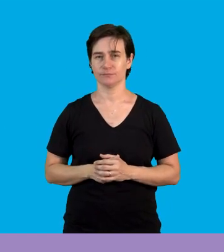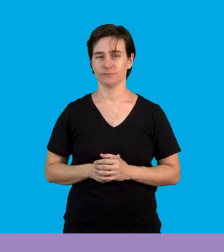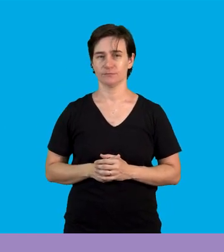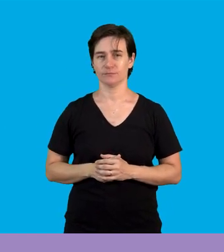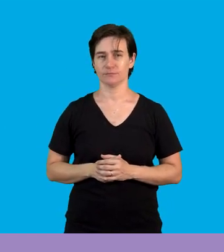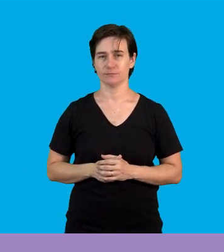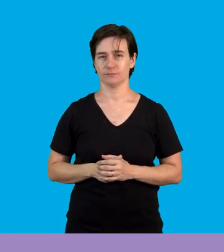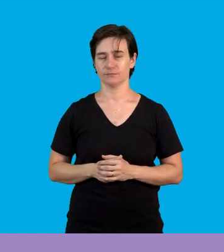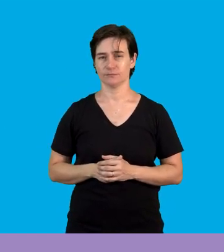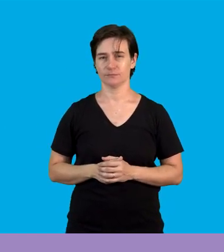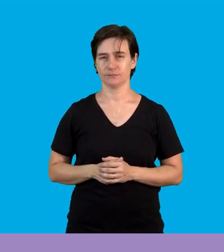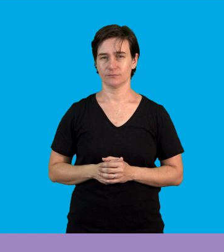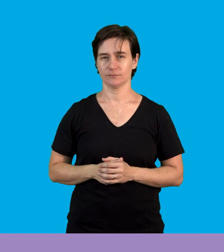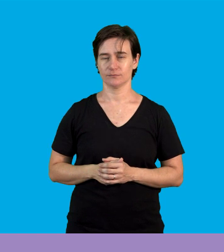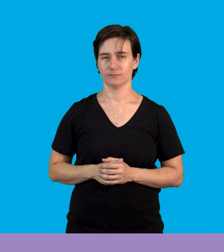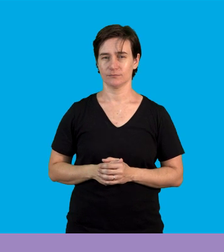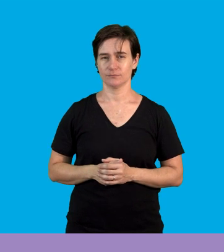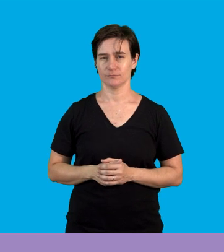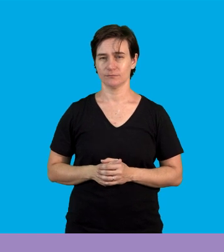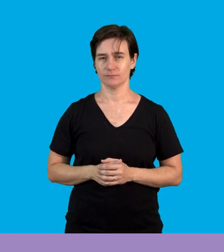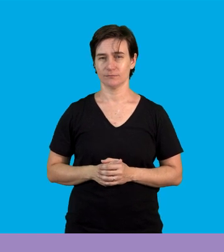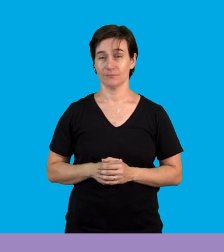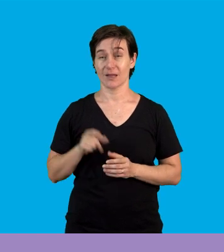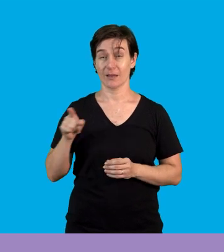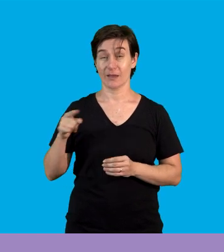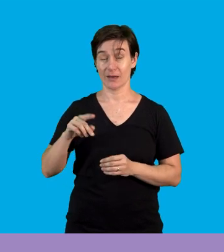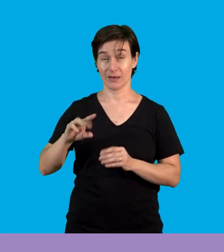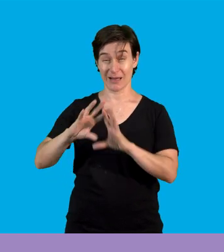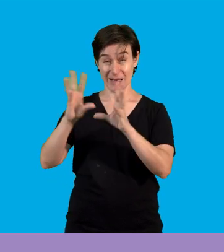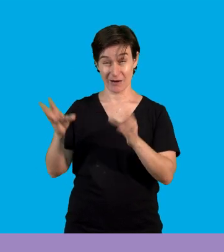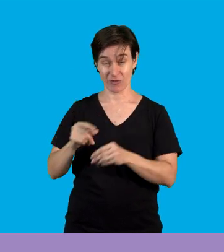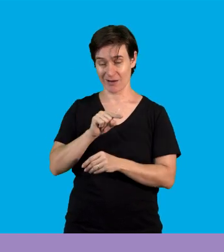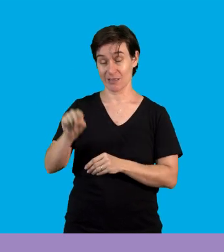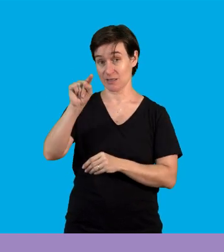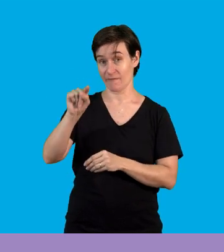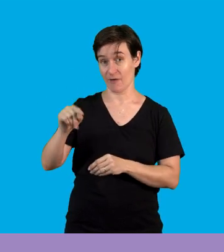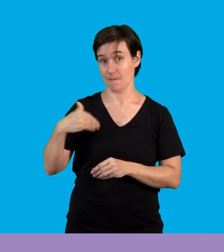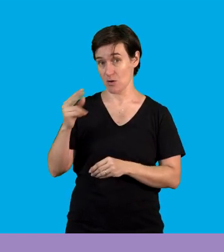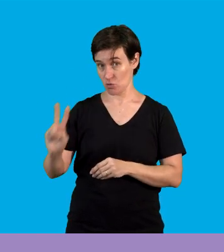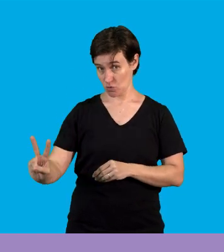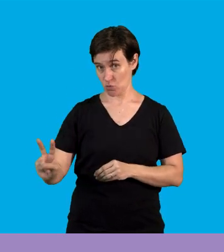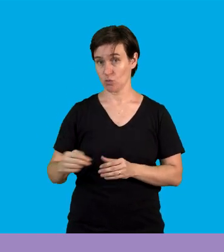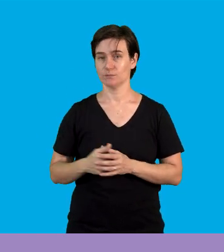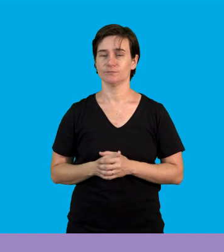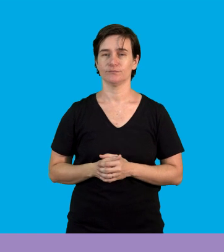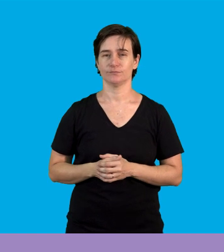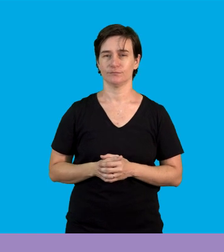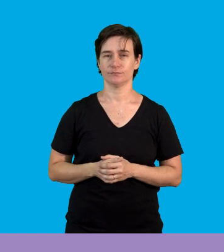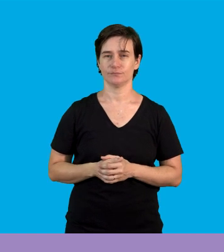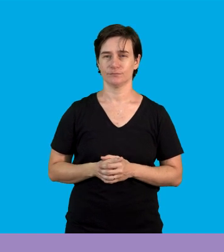20 centimeters. And all of this is going to be divided by